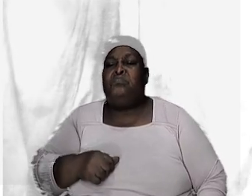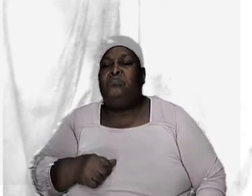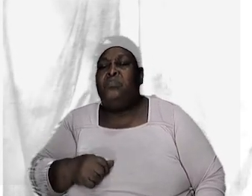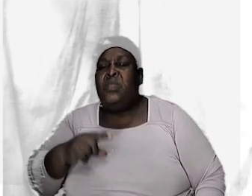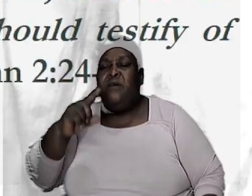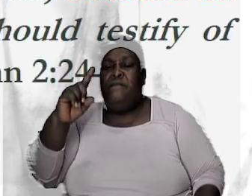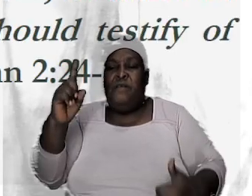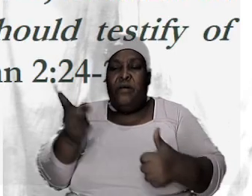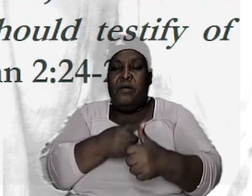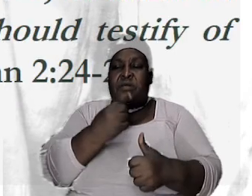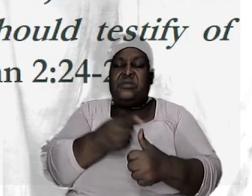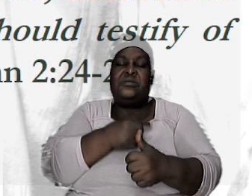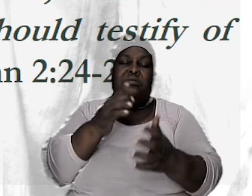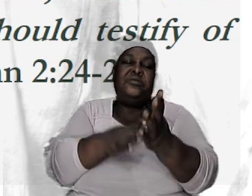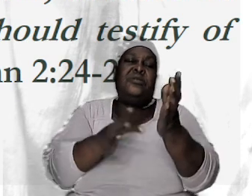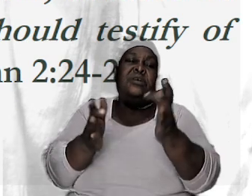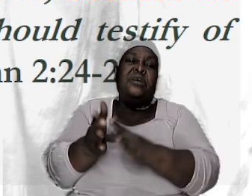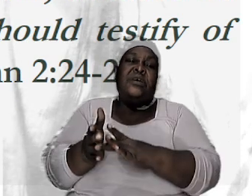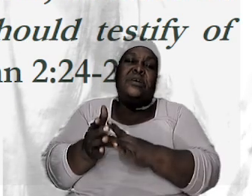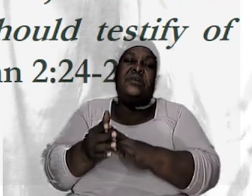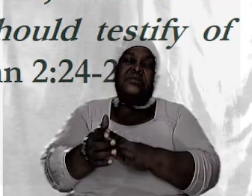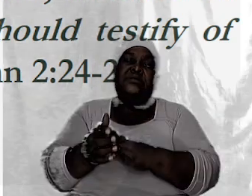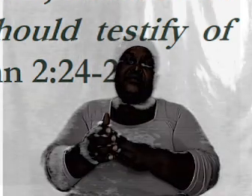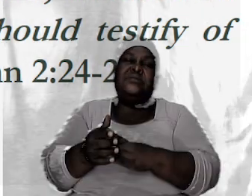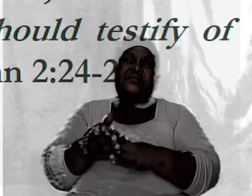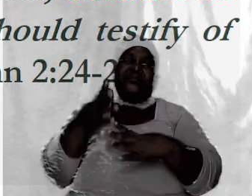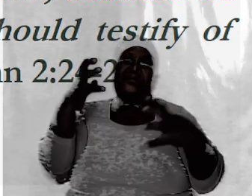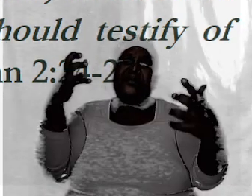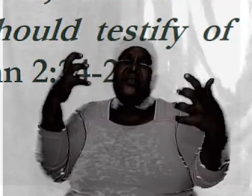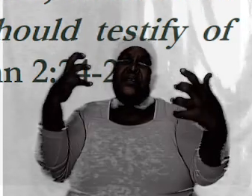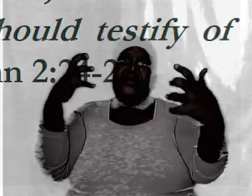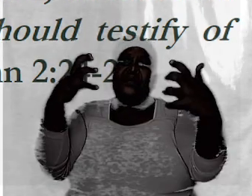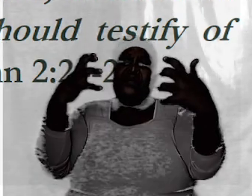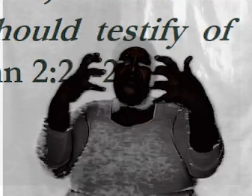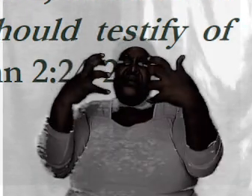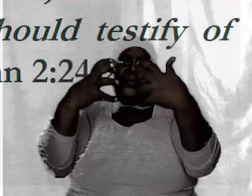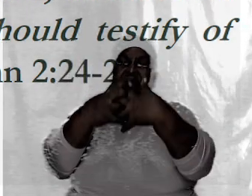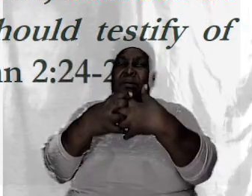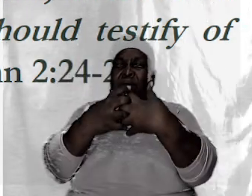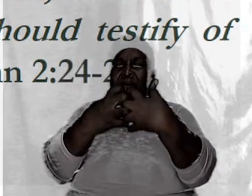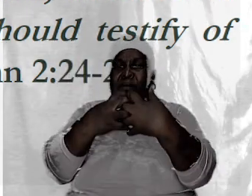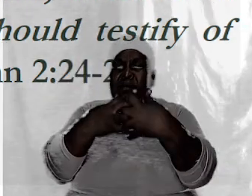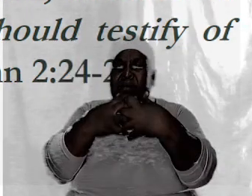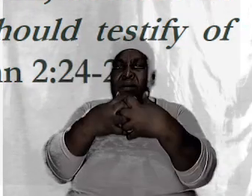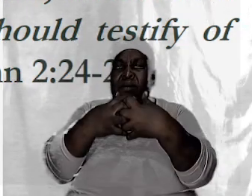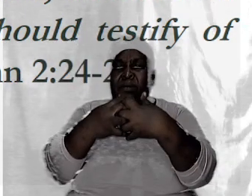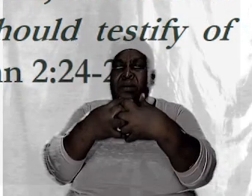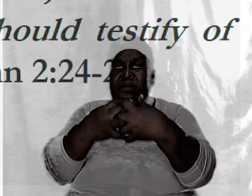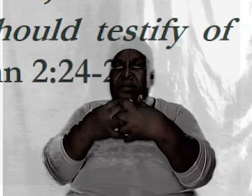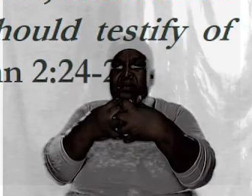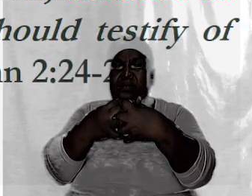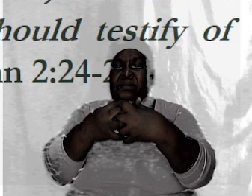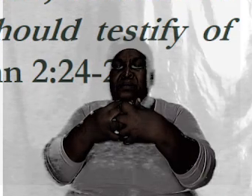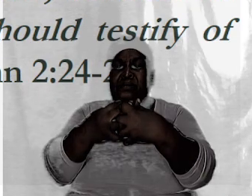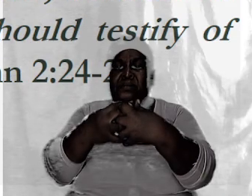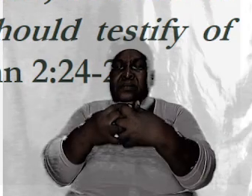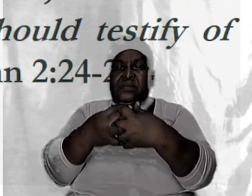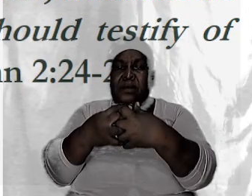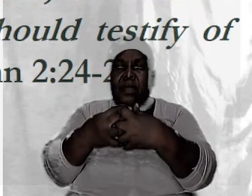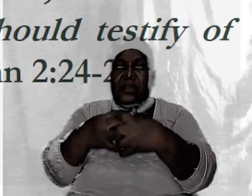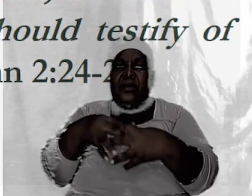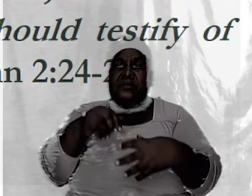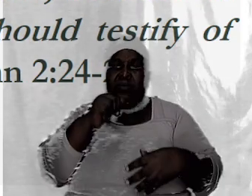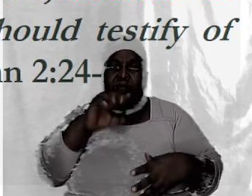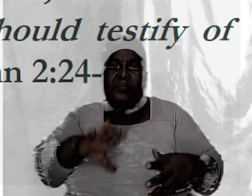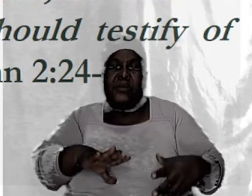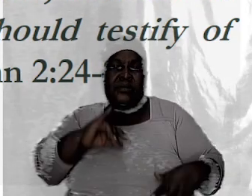we realize that Jesus was connected to the omniscient being. The Bible says in St. John chapter